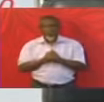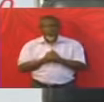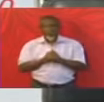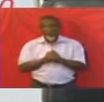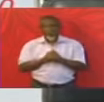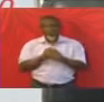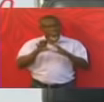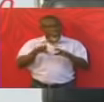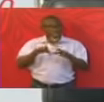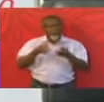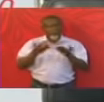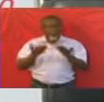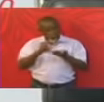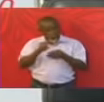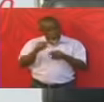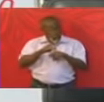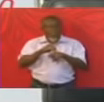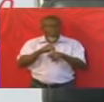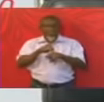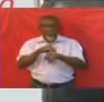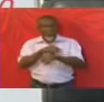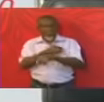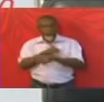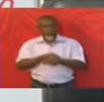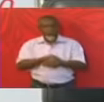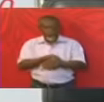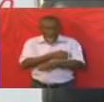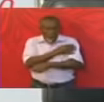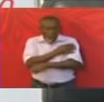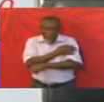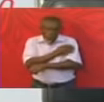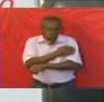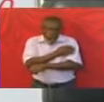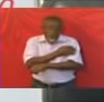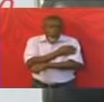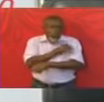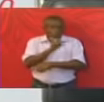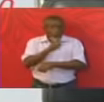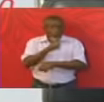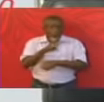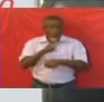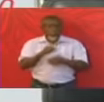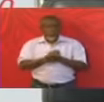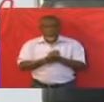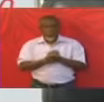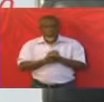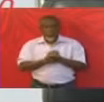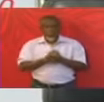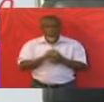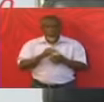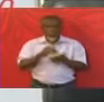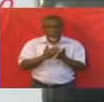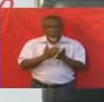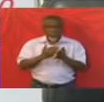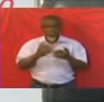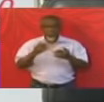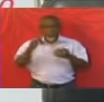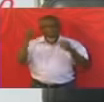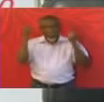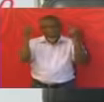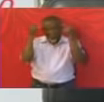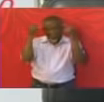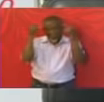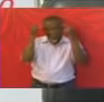expect, of course, the usual things which we continue to say. You may get soreness in your arm, pain in your arm, discomfort. Some people get headache, a